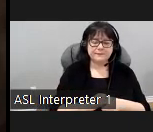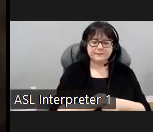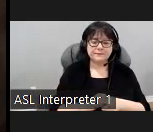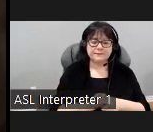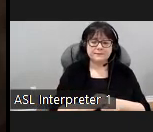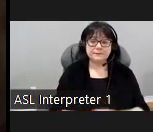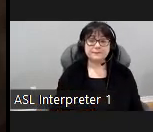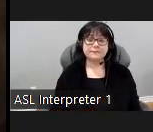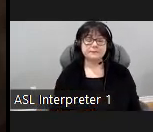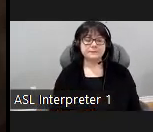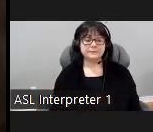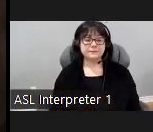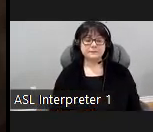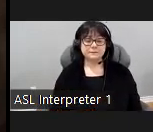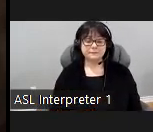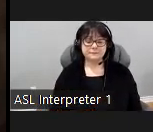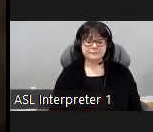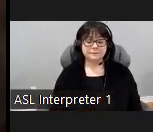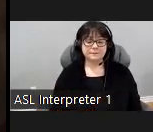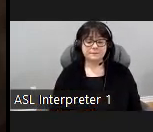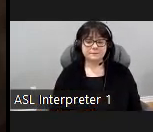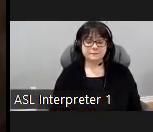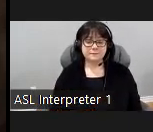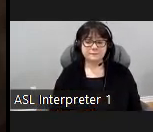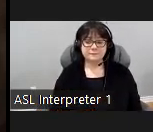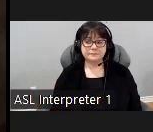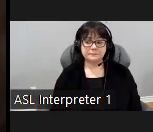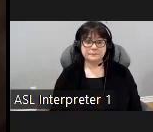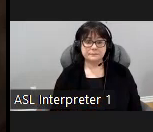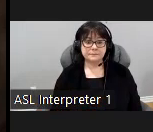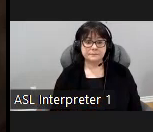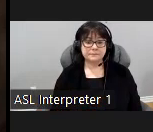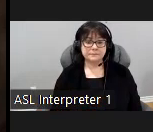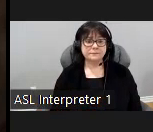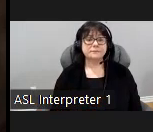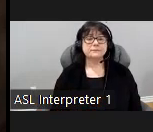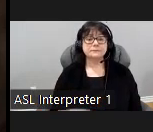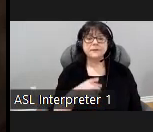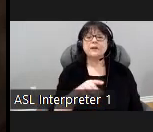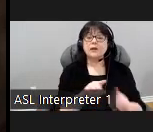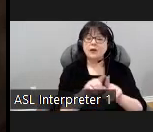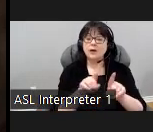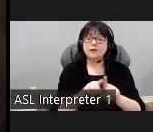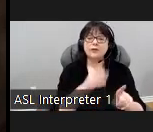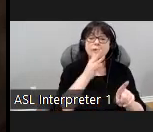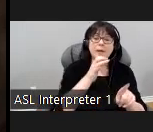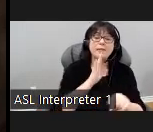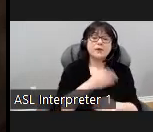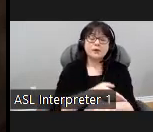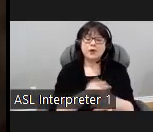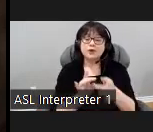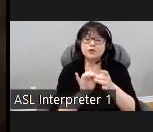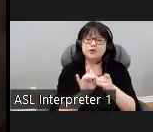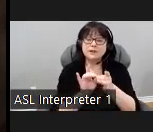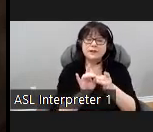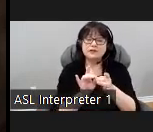And how is this going to change the relationship between Pat and Ellen? Remember, they have a kind of